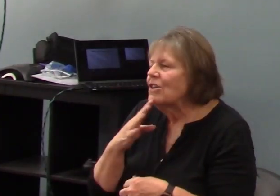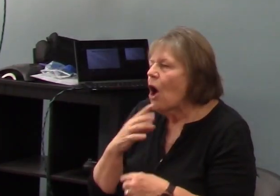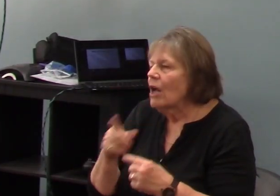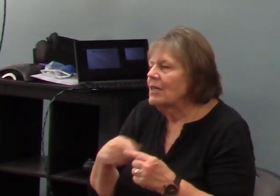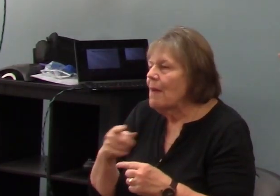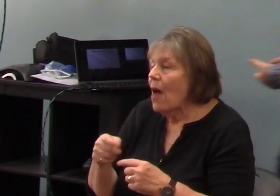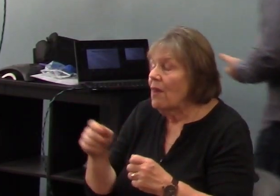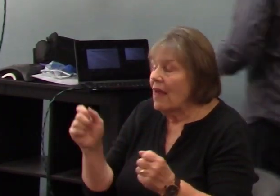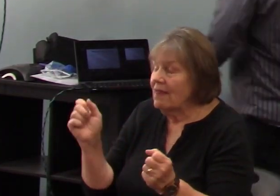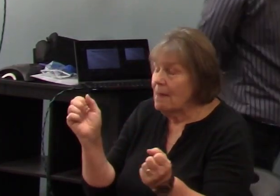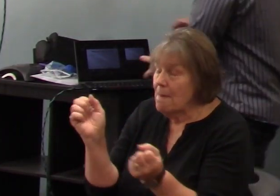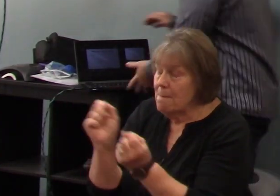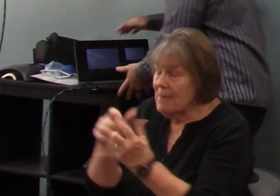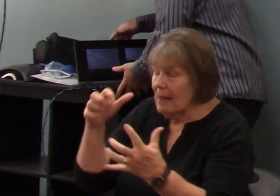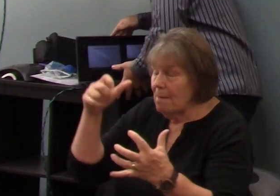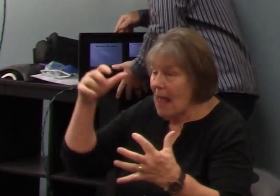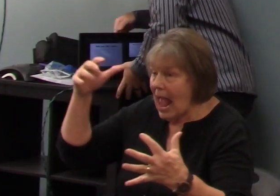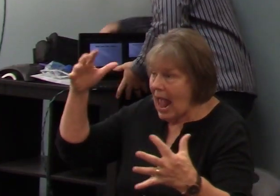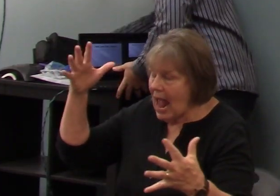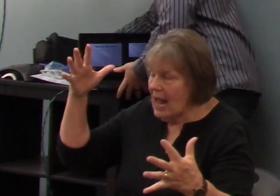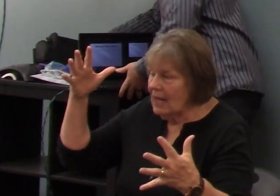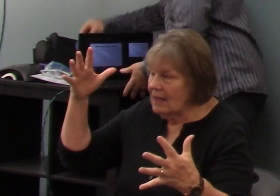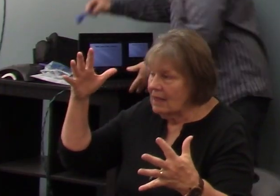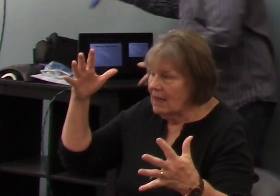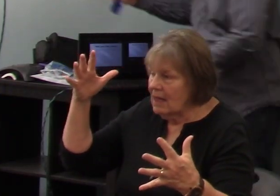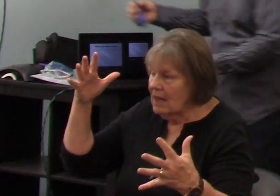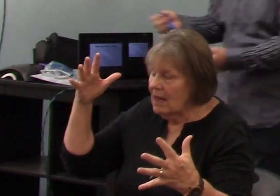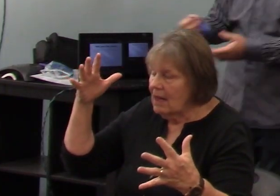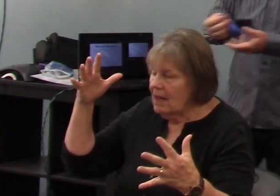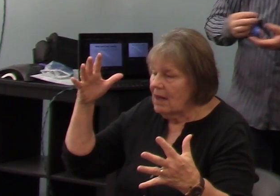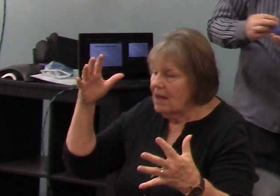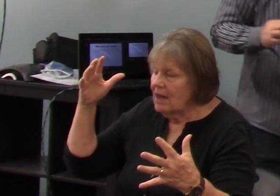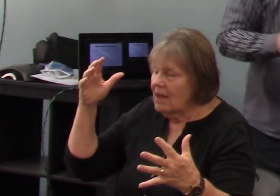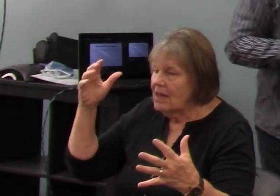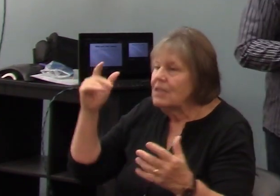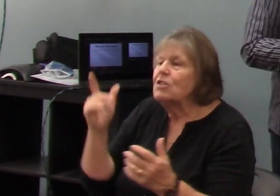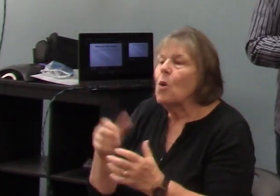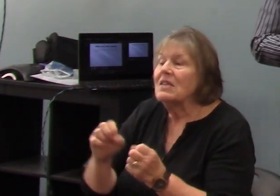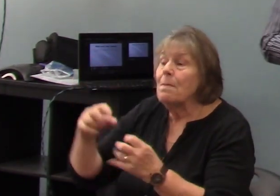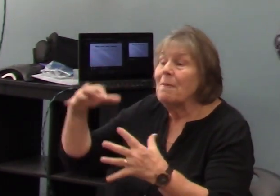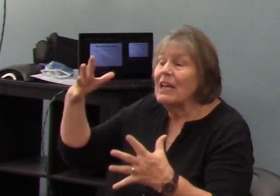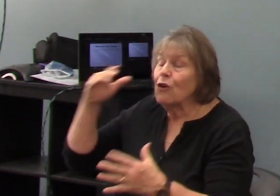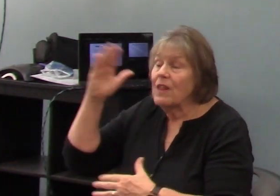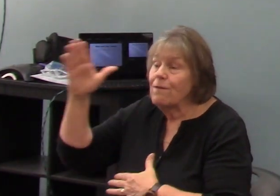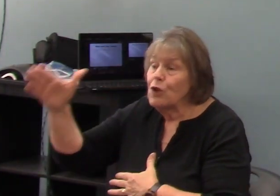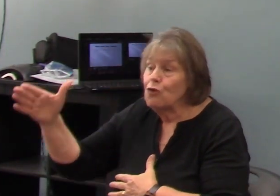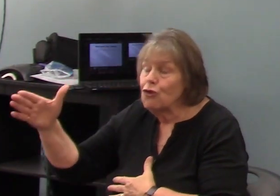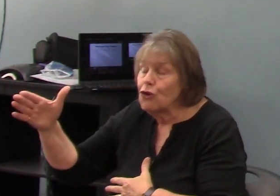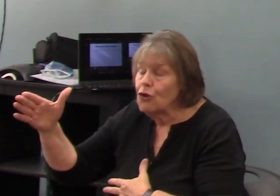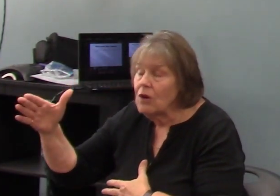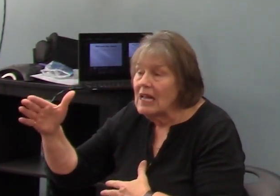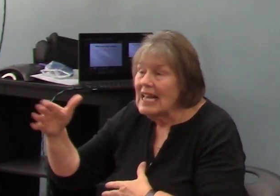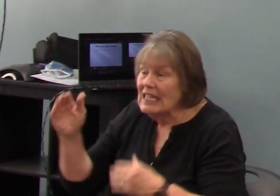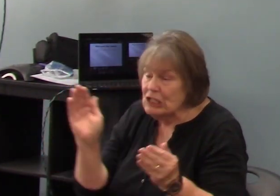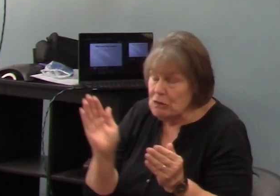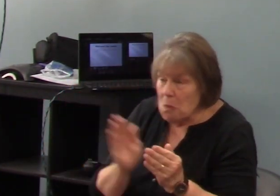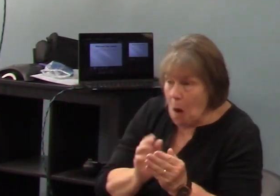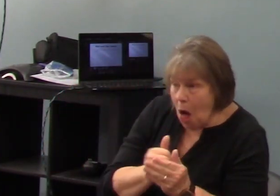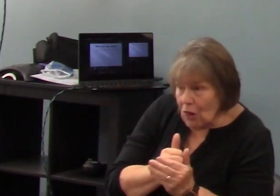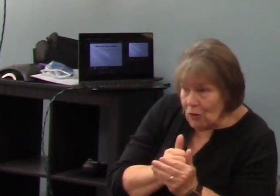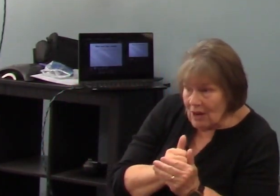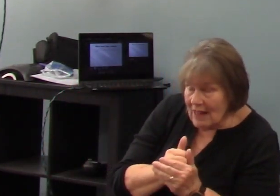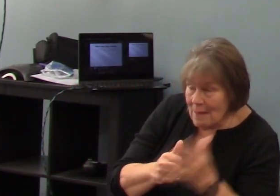bigger in the past, or bigger in the future, so that means it must have been small in the past. everything is retreating away, so I brought my balloon this